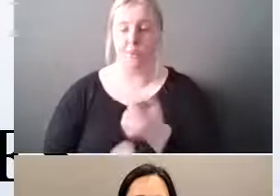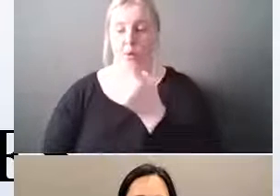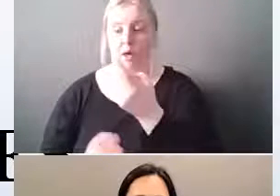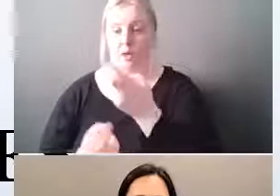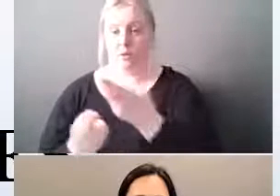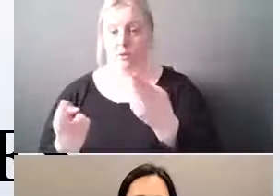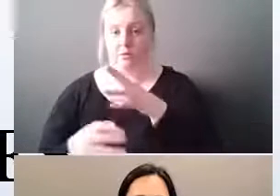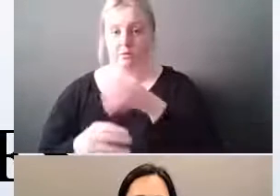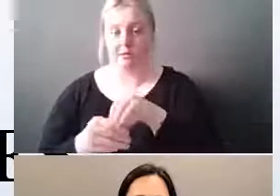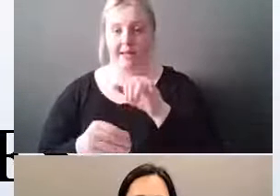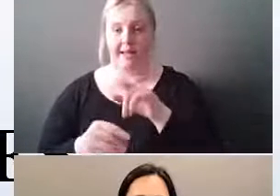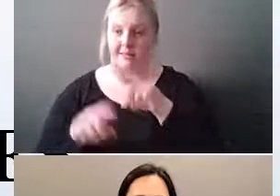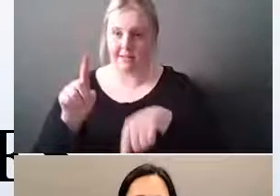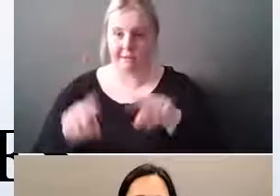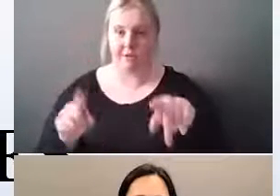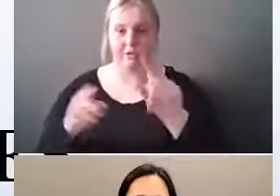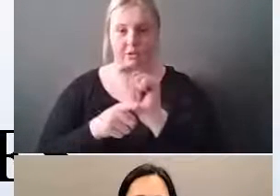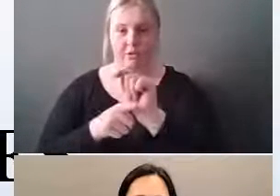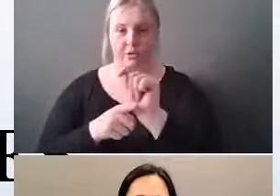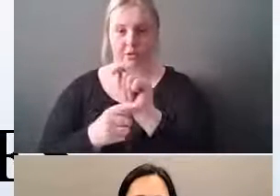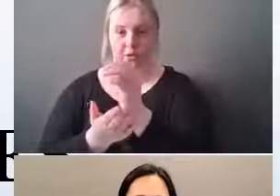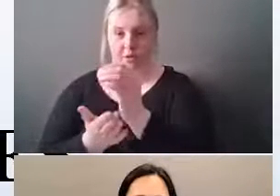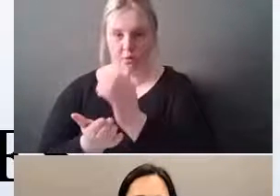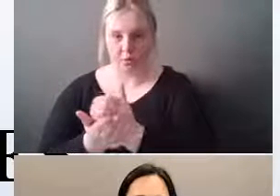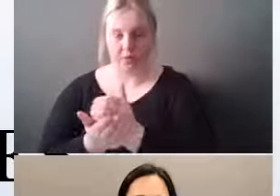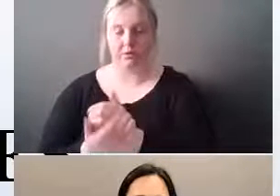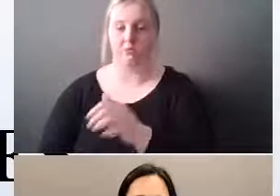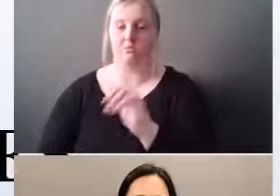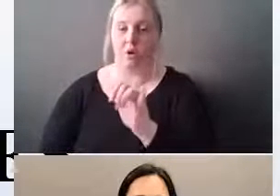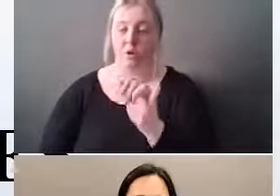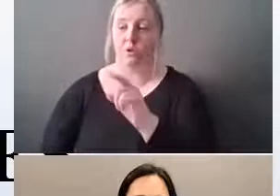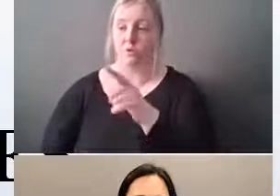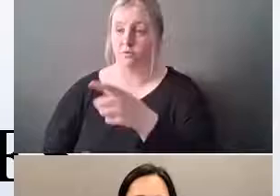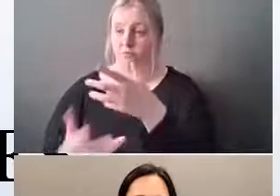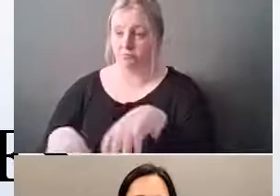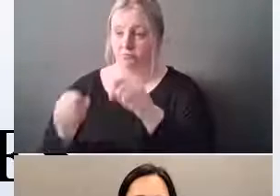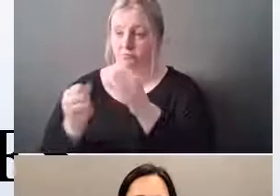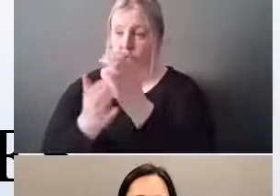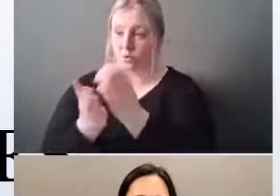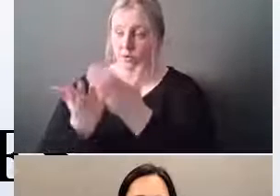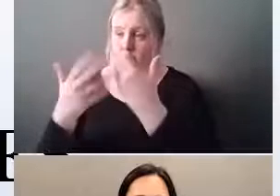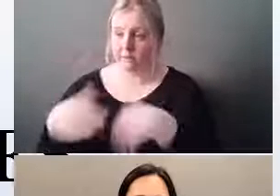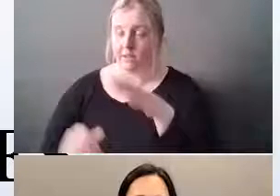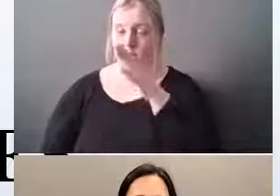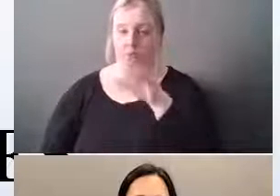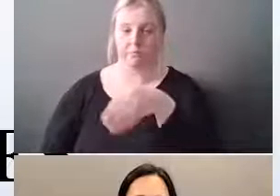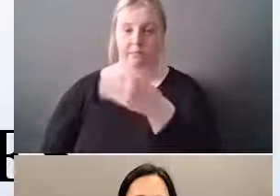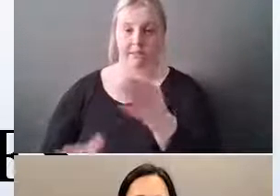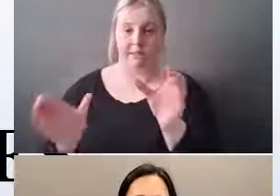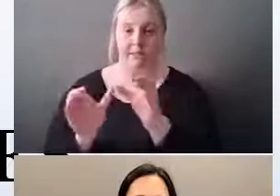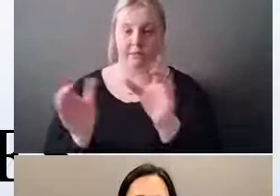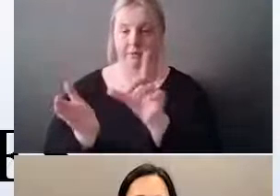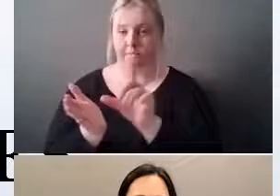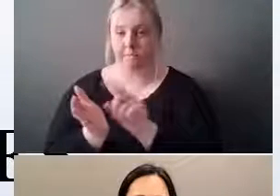is a diversity training course, and it also offers a printable certificate for those who complete the training. So this could be a way to pitch